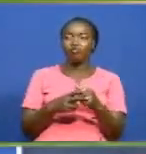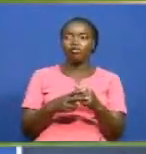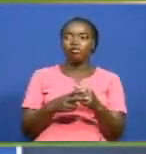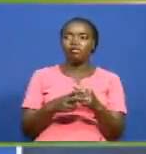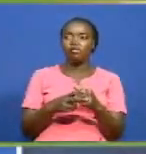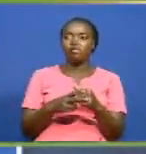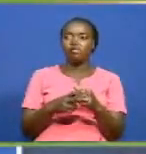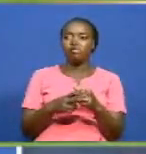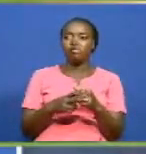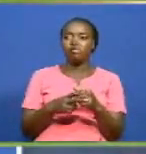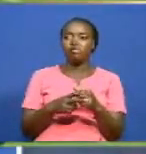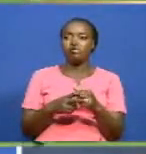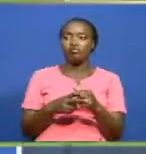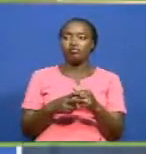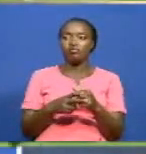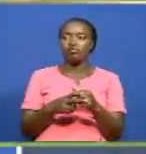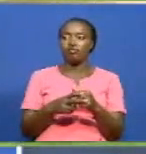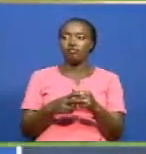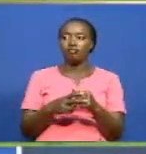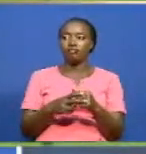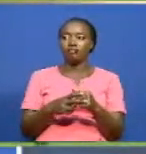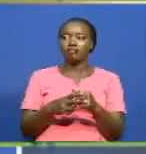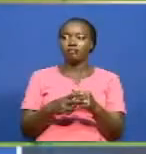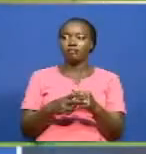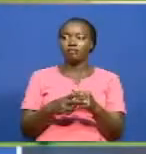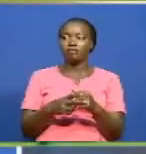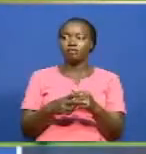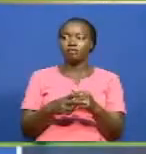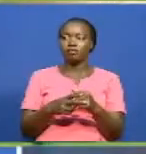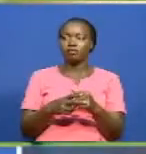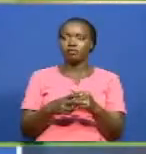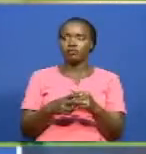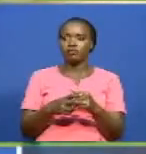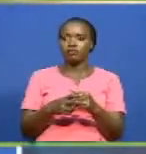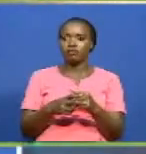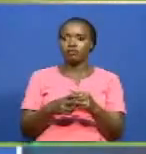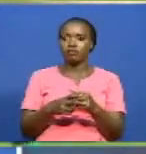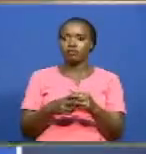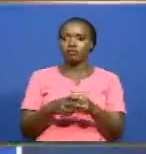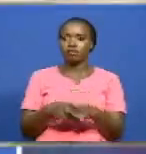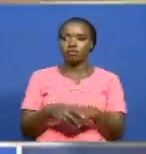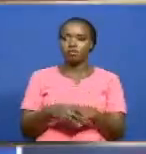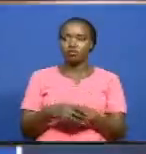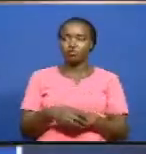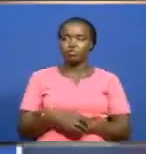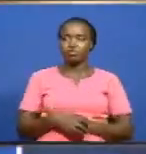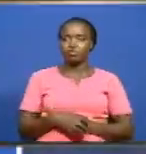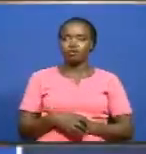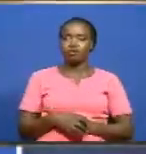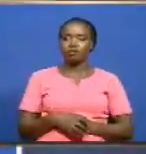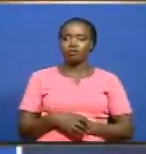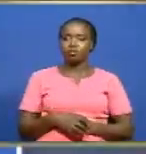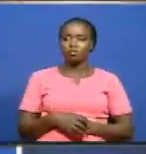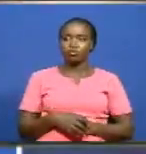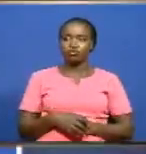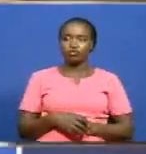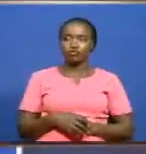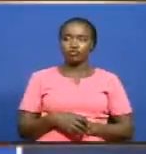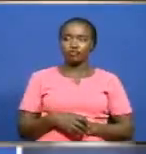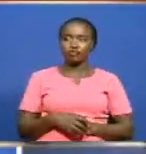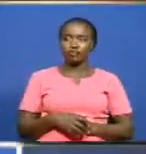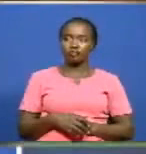players. And the delivery there into the penalty box. Look at that. Oh, that is absolutely